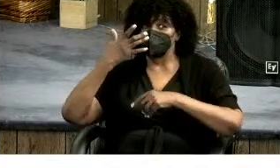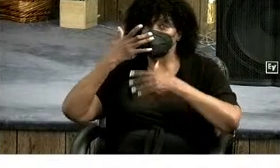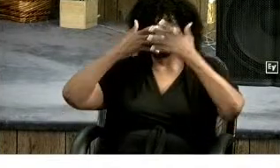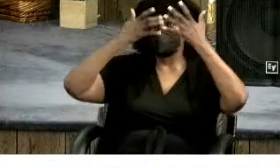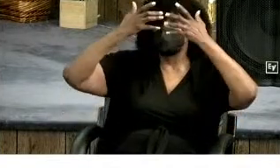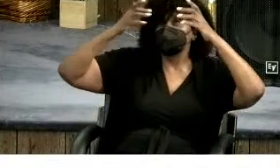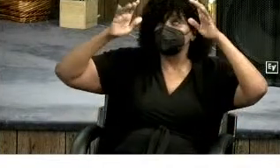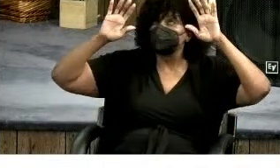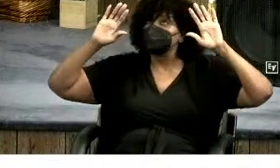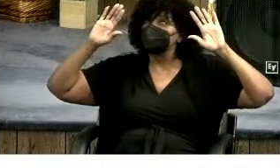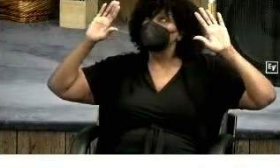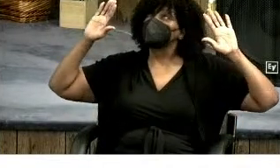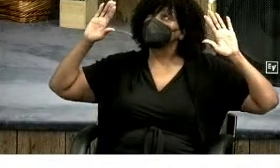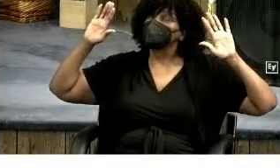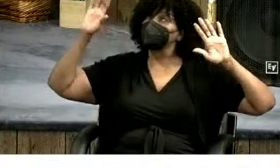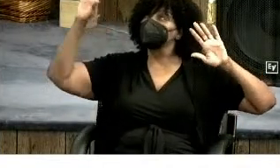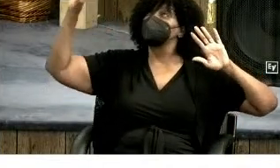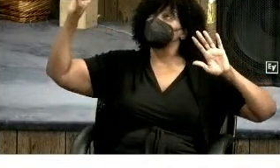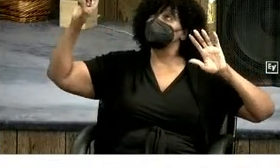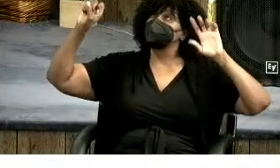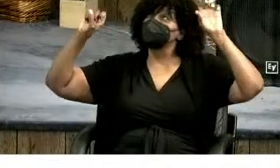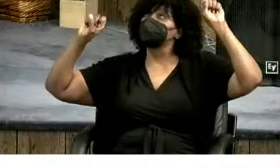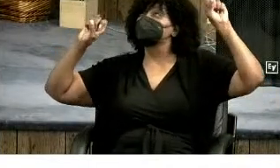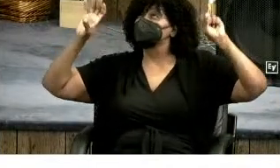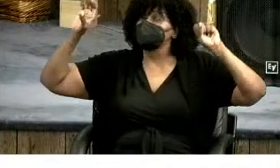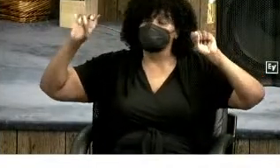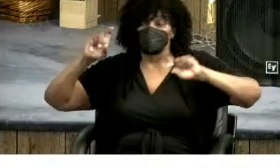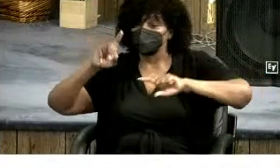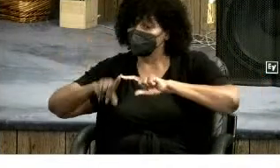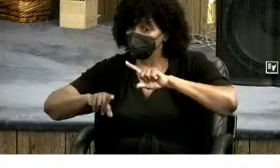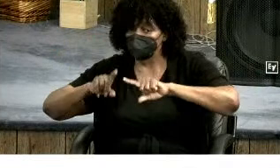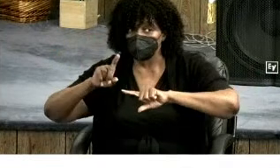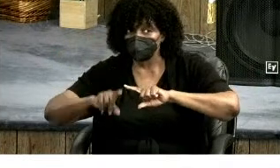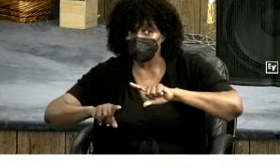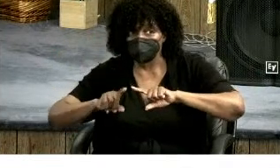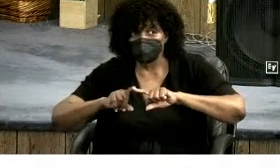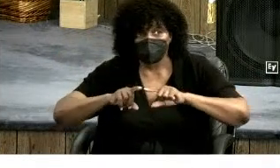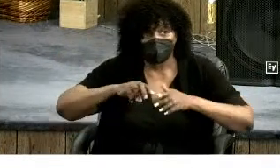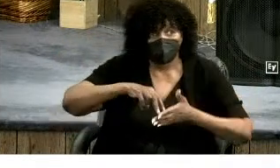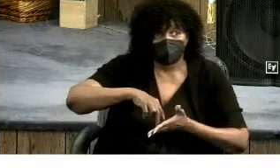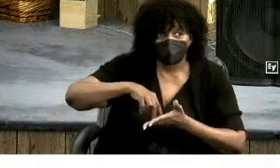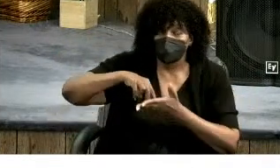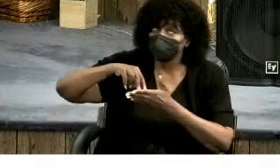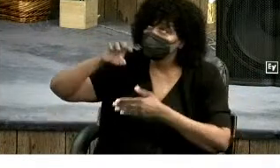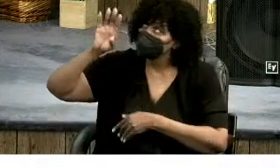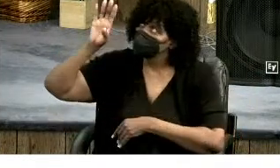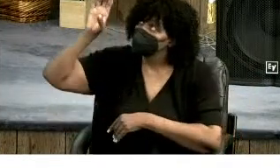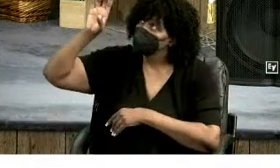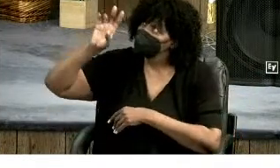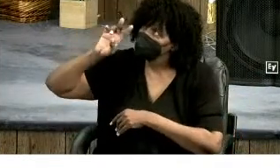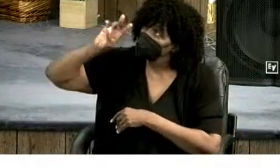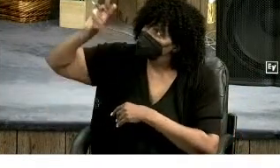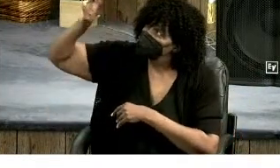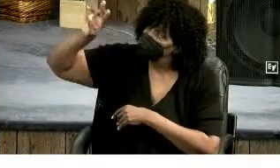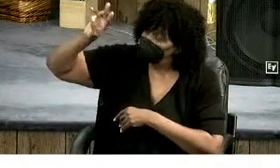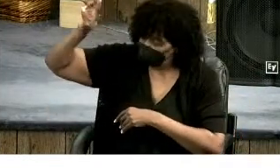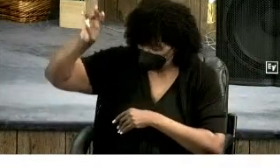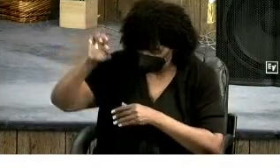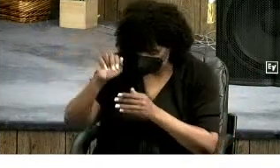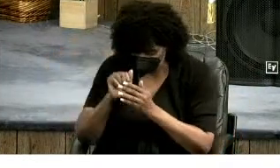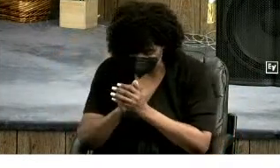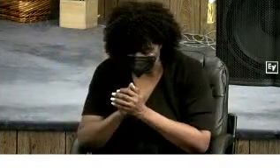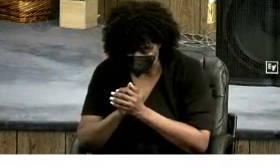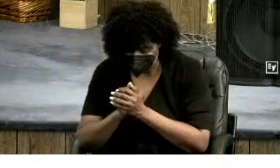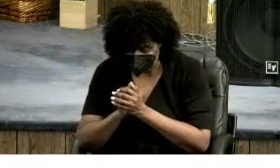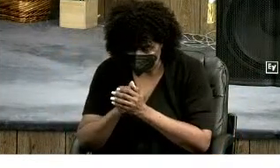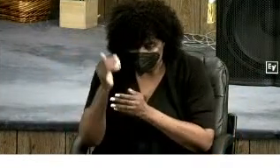Anybody ever able to get mist back? If I stand in the right spot under this skylight, you could see the mist. And